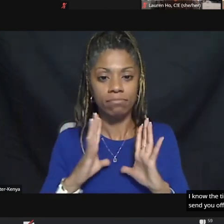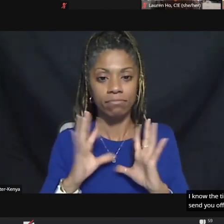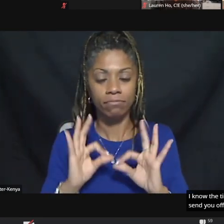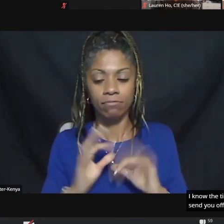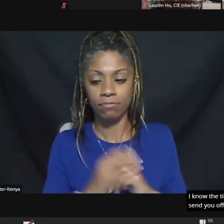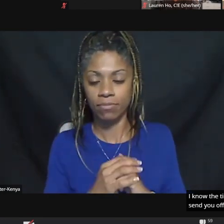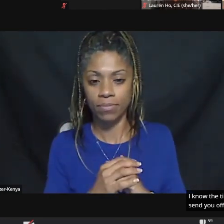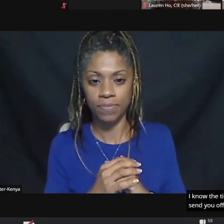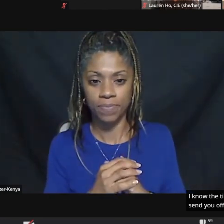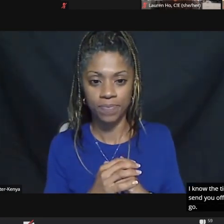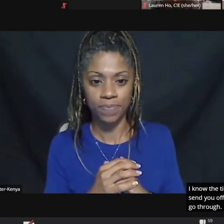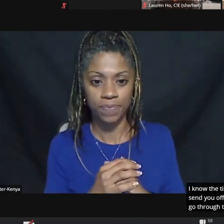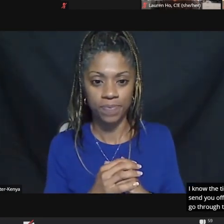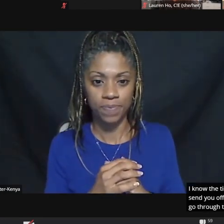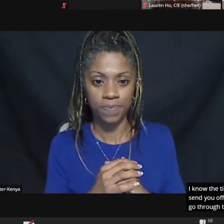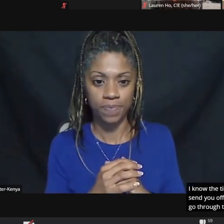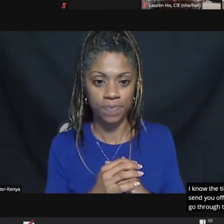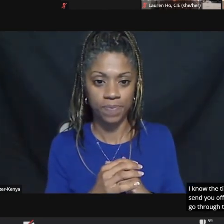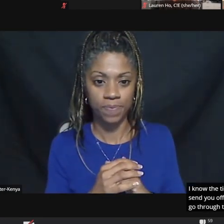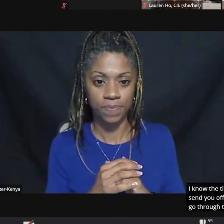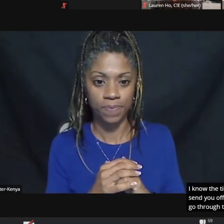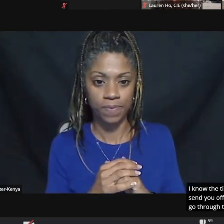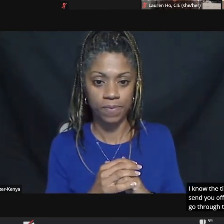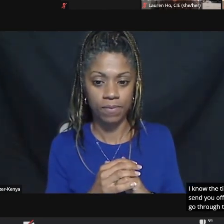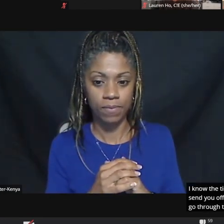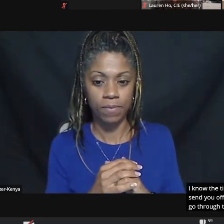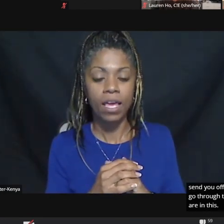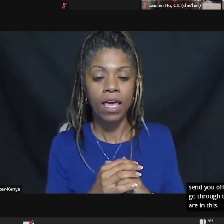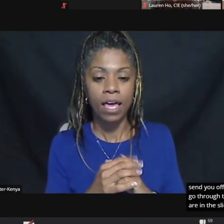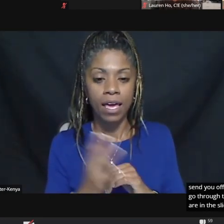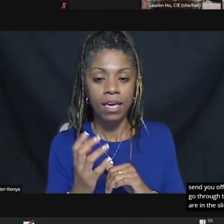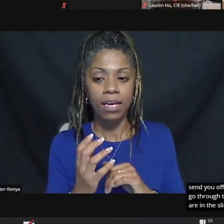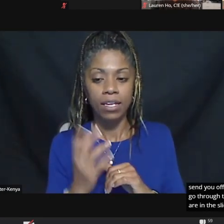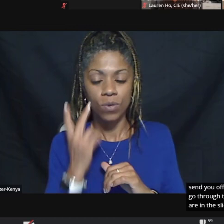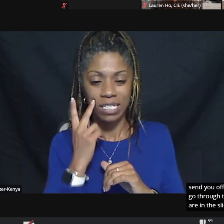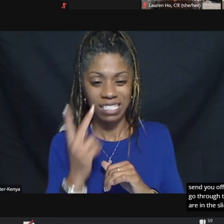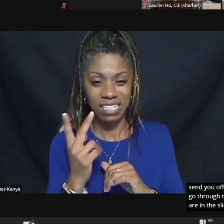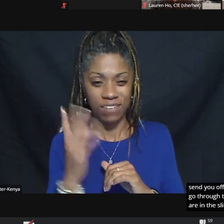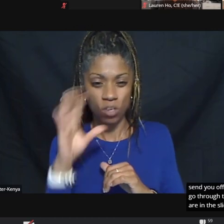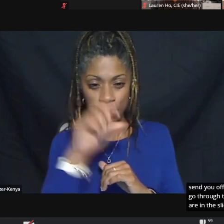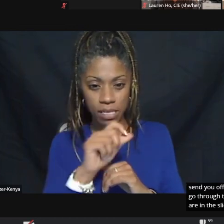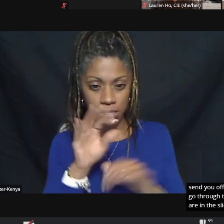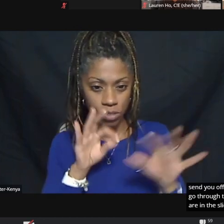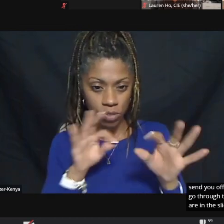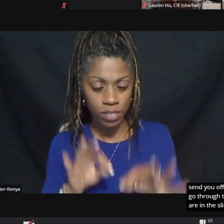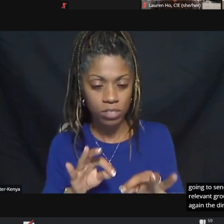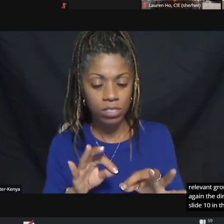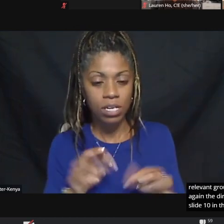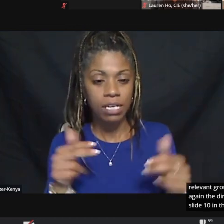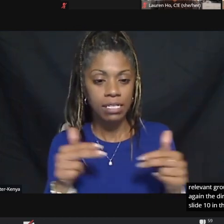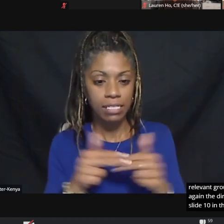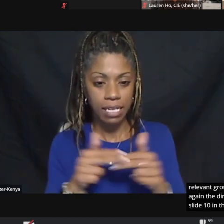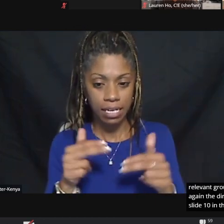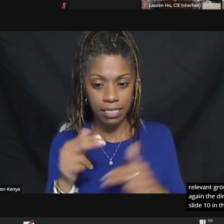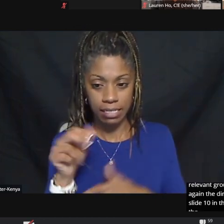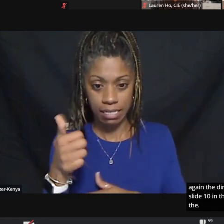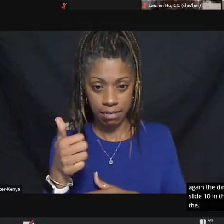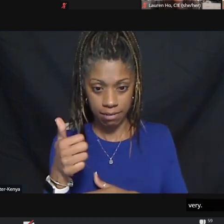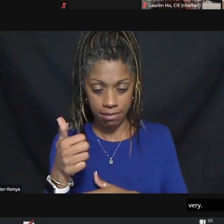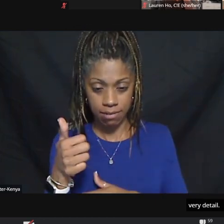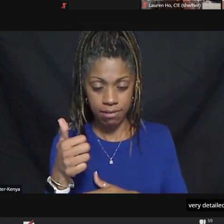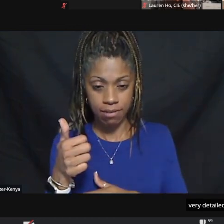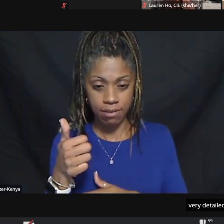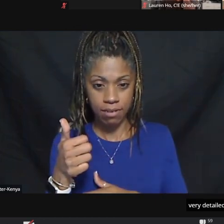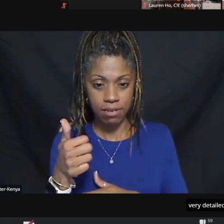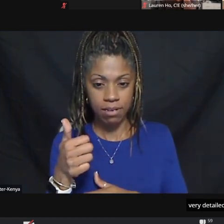groups, to go through that process. And again, the directions are in the slides. If you head to slide 10 in the working deck, you're going to see the very